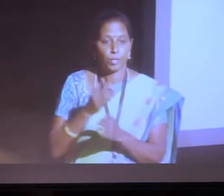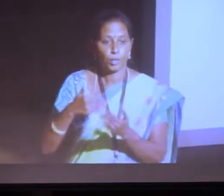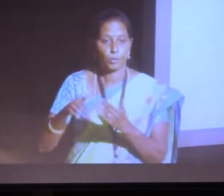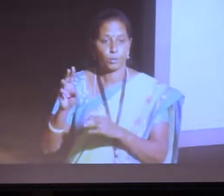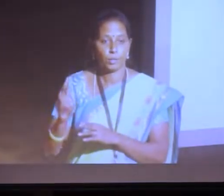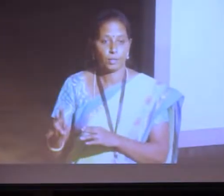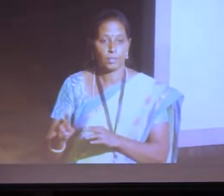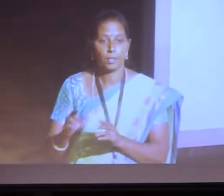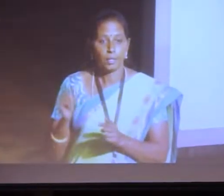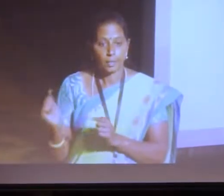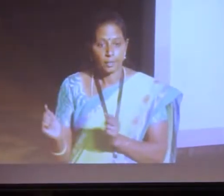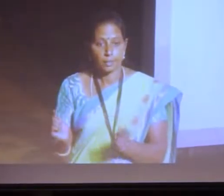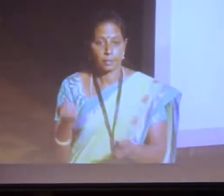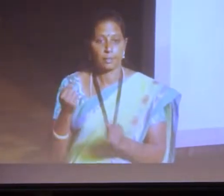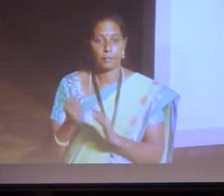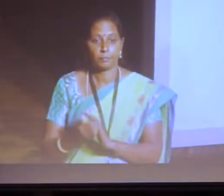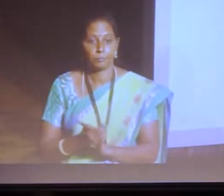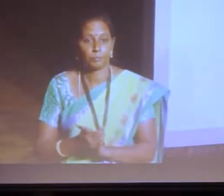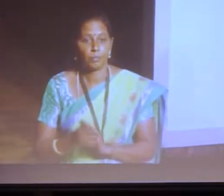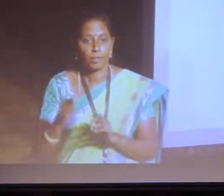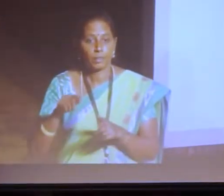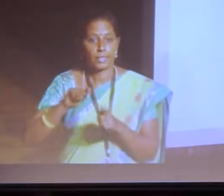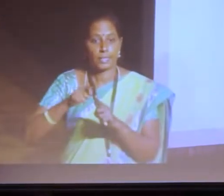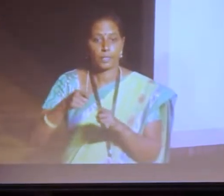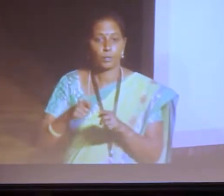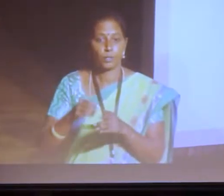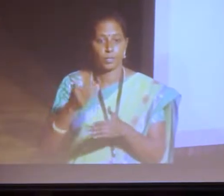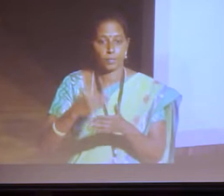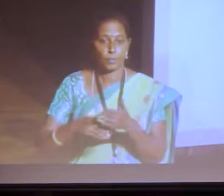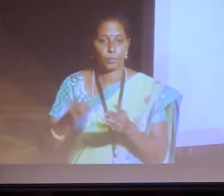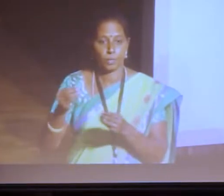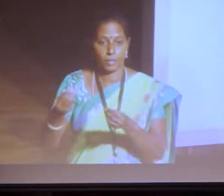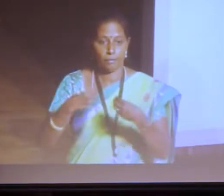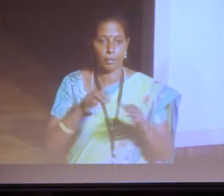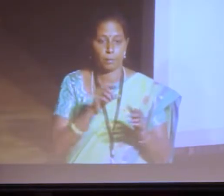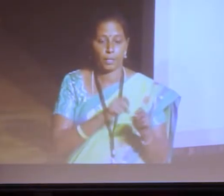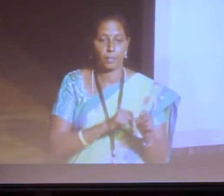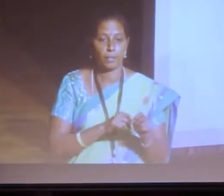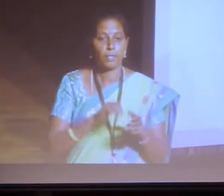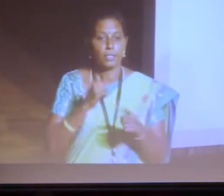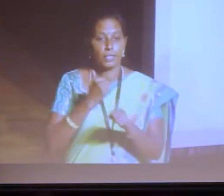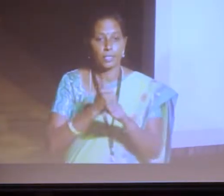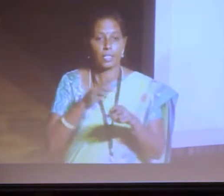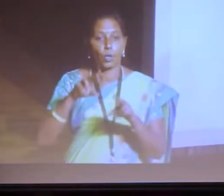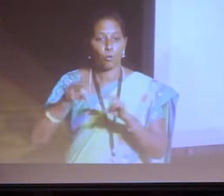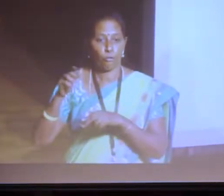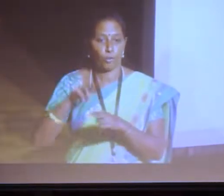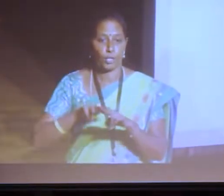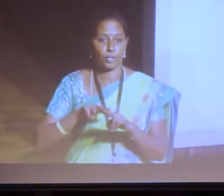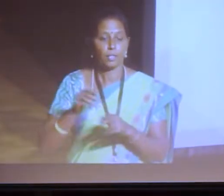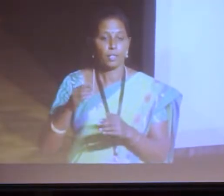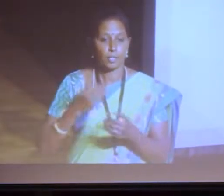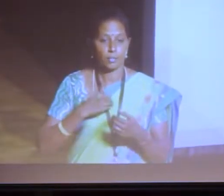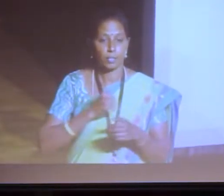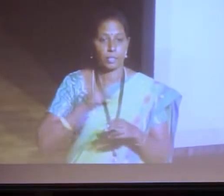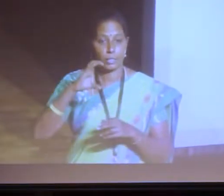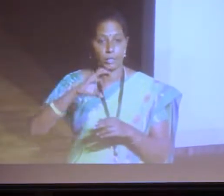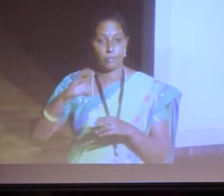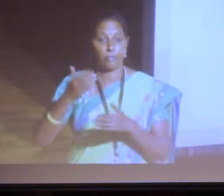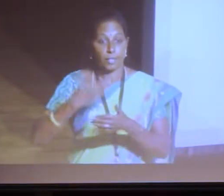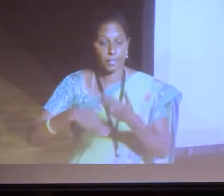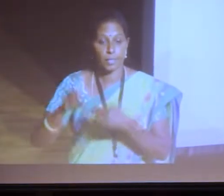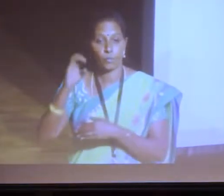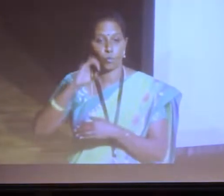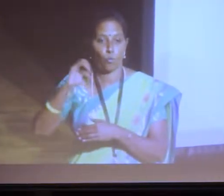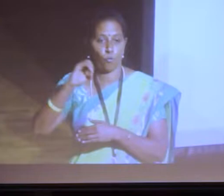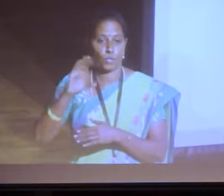that, initially, this keynote was supposed to be given by Jenny Lay-Fleury, who is our Chief Accessibility